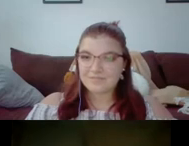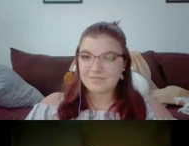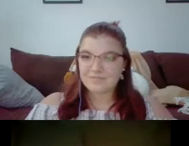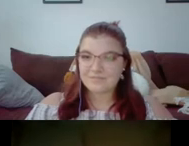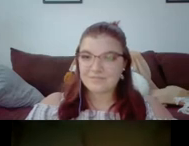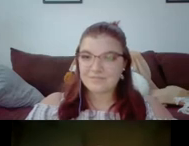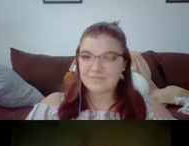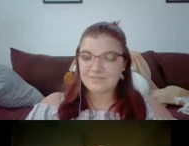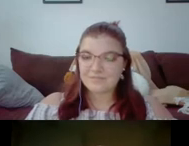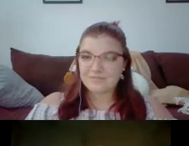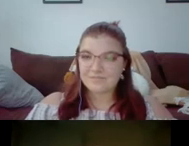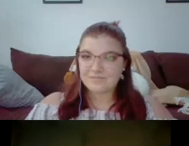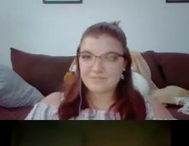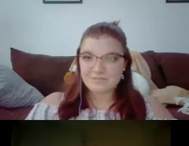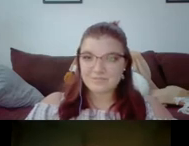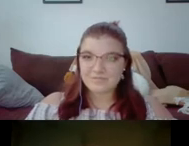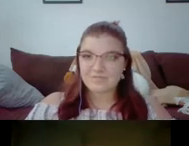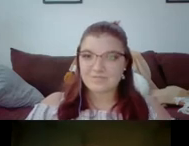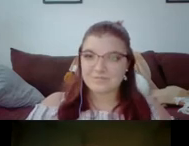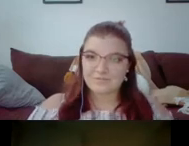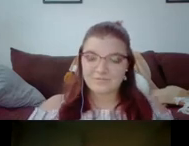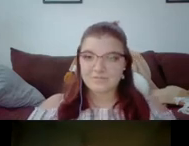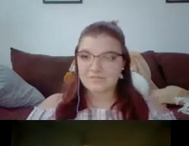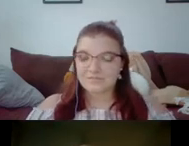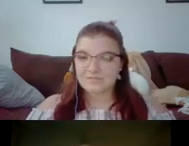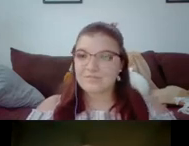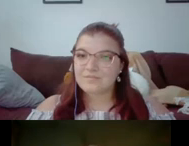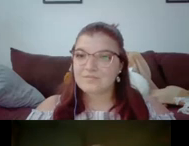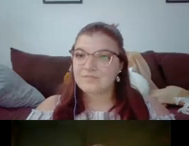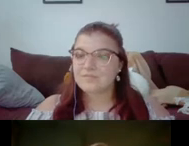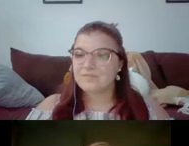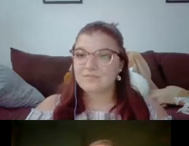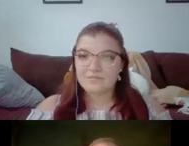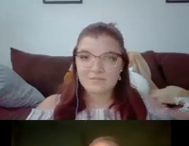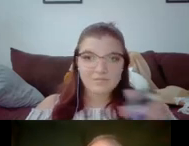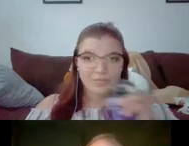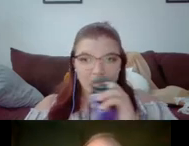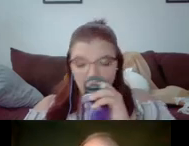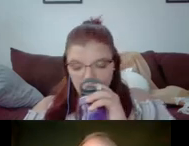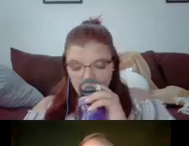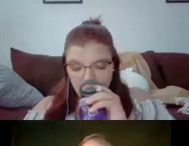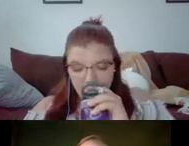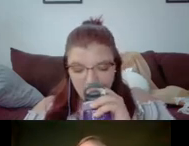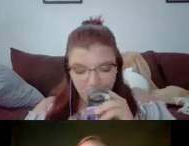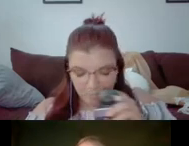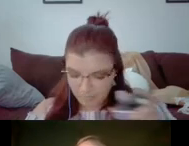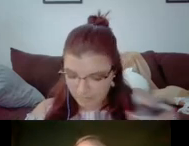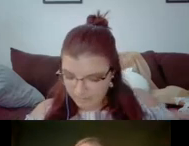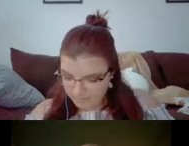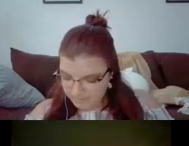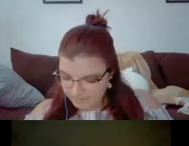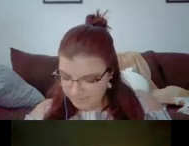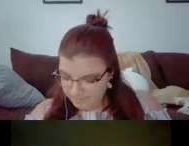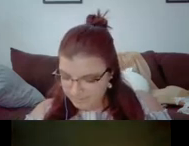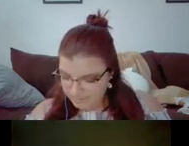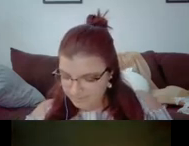colleges, universities were largely created by the central government and or an established church. But in America, it was